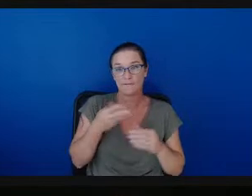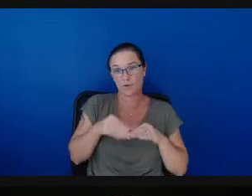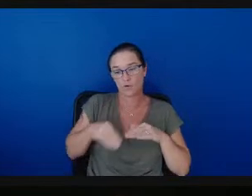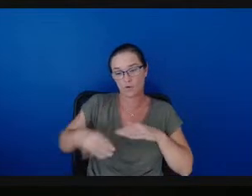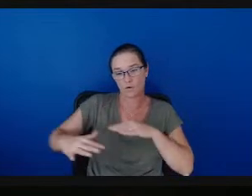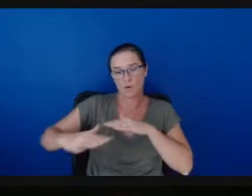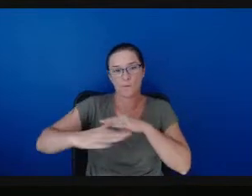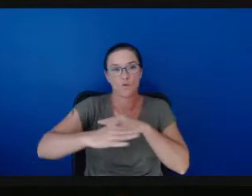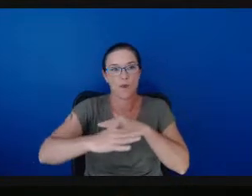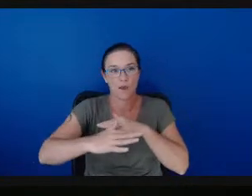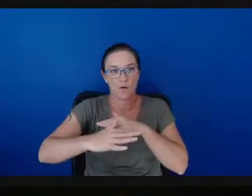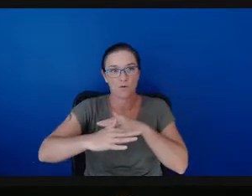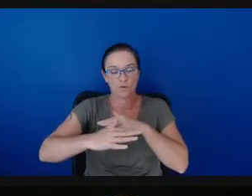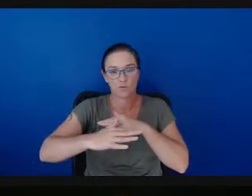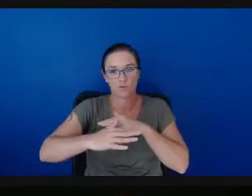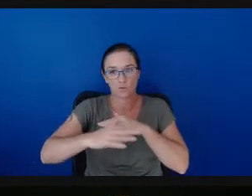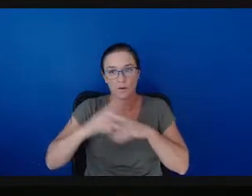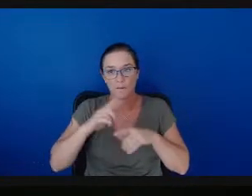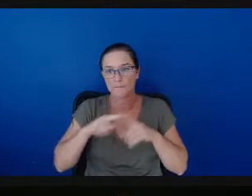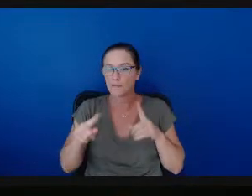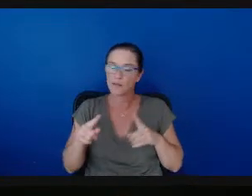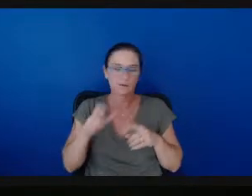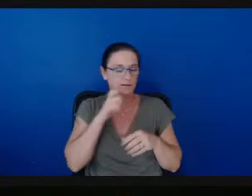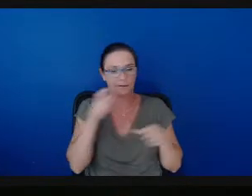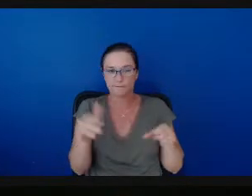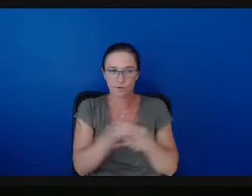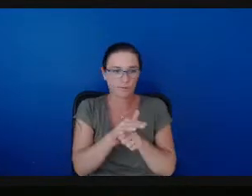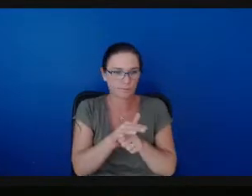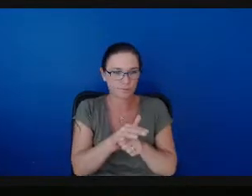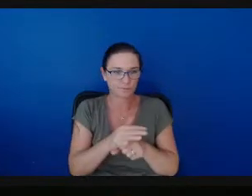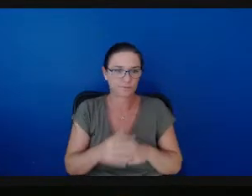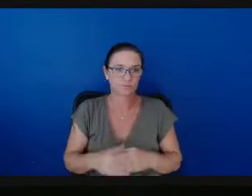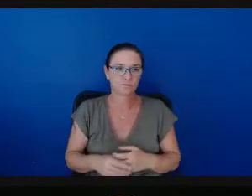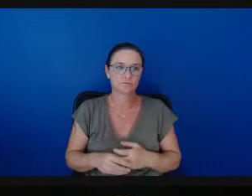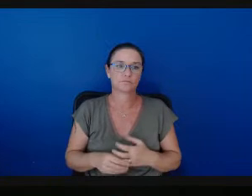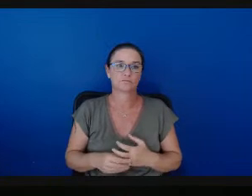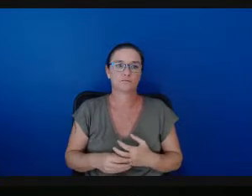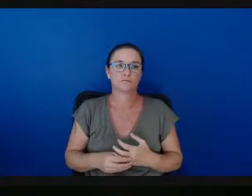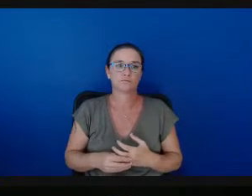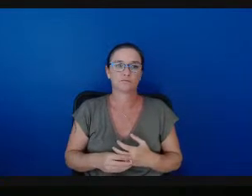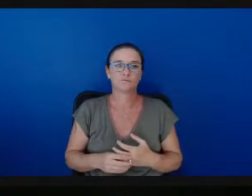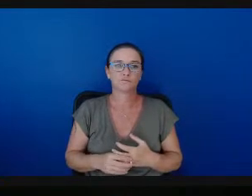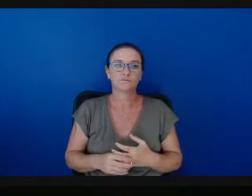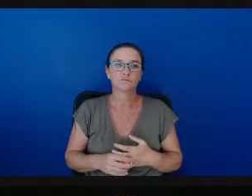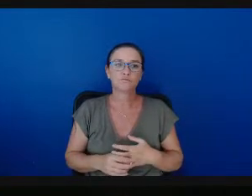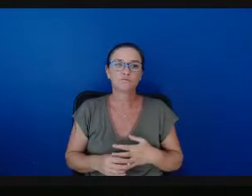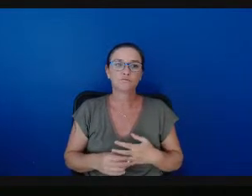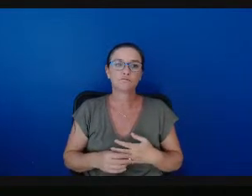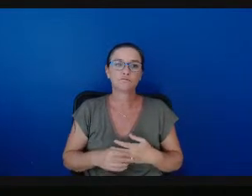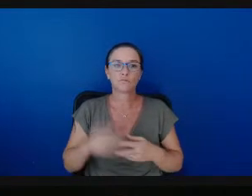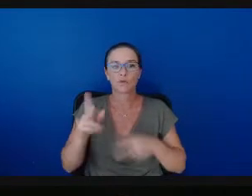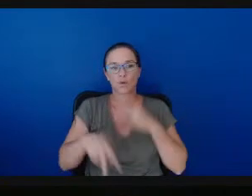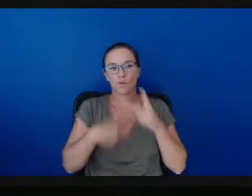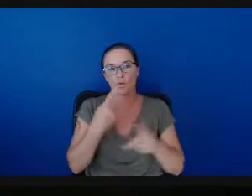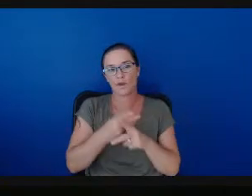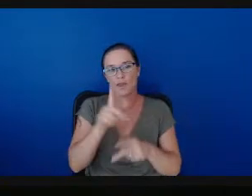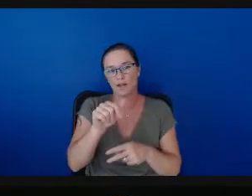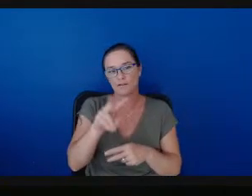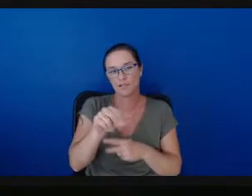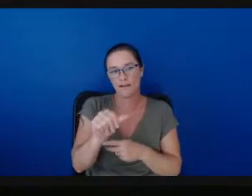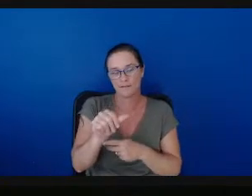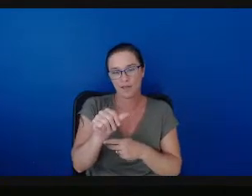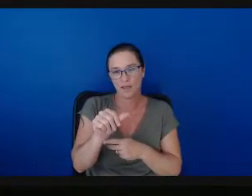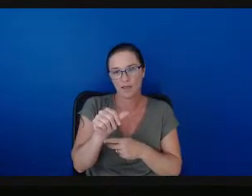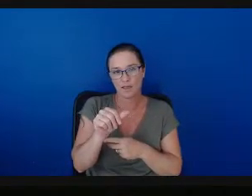it, but very far from being filled in as well. What kind of lava is flowing out of the fissures? This is our